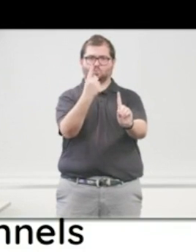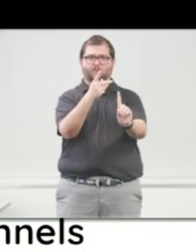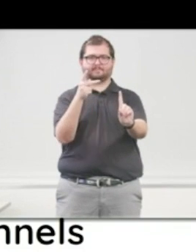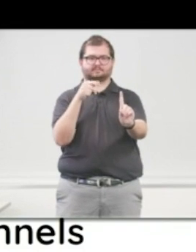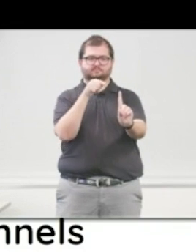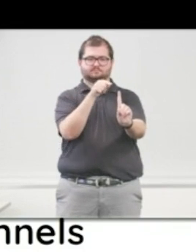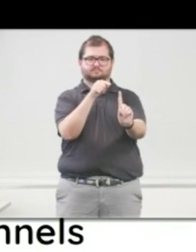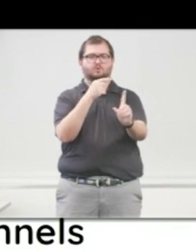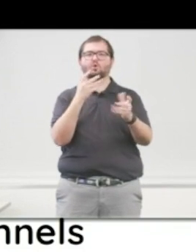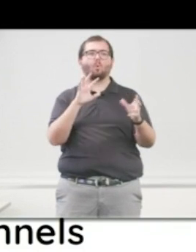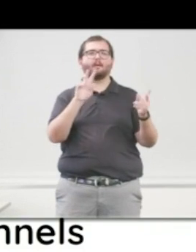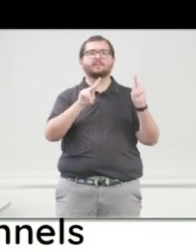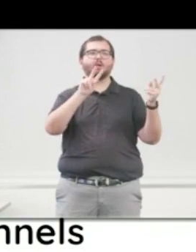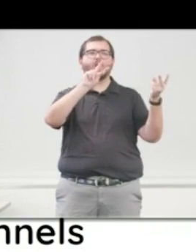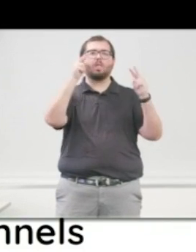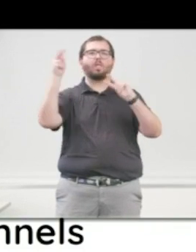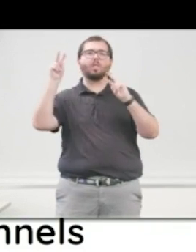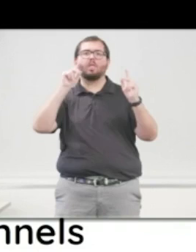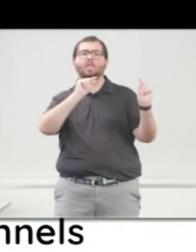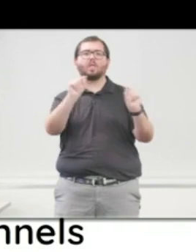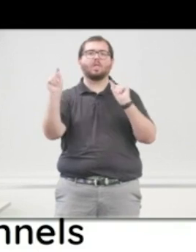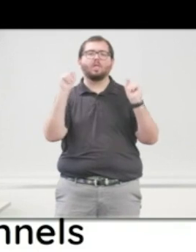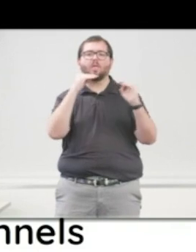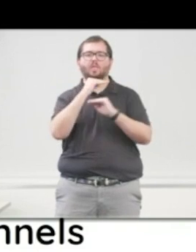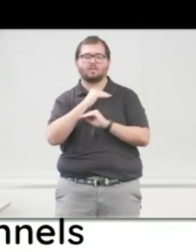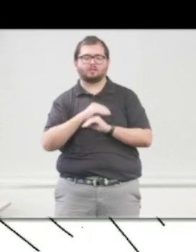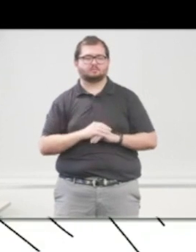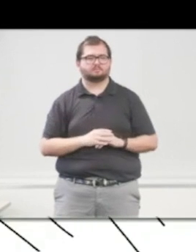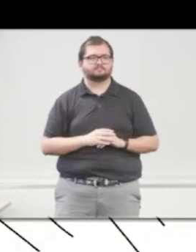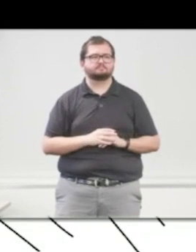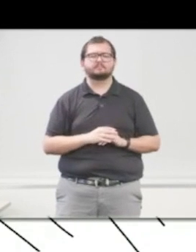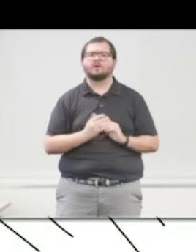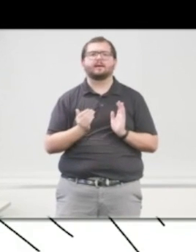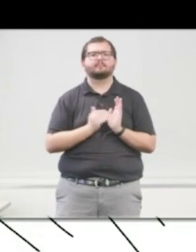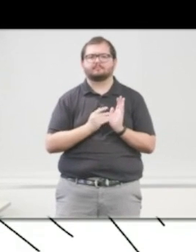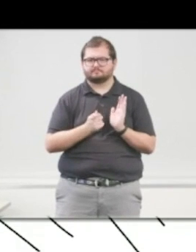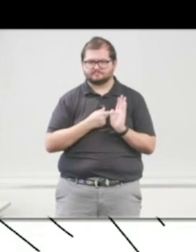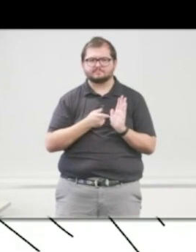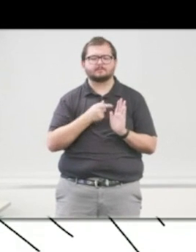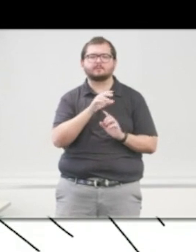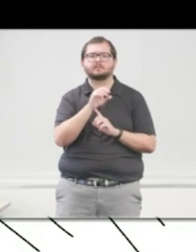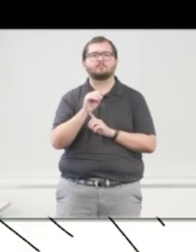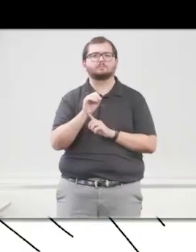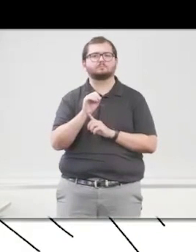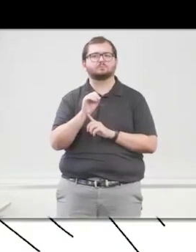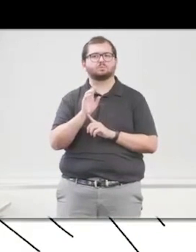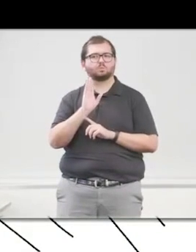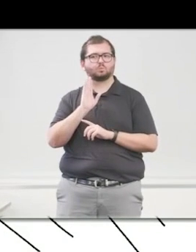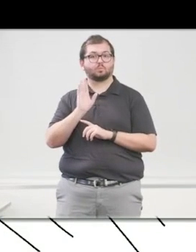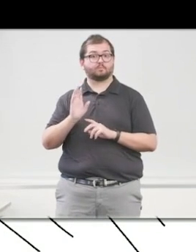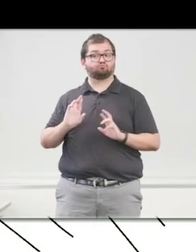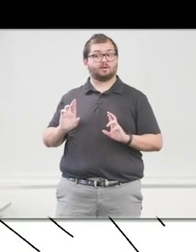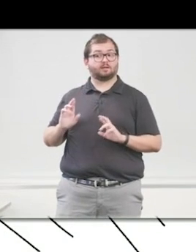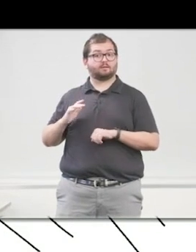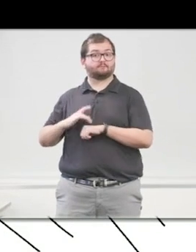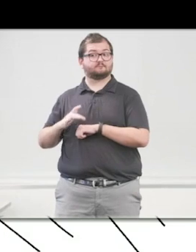misinformation from spreading. So that's another idea that a lot of companies will do and just have on the back burner. You pull up